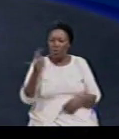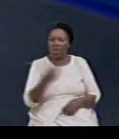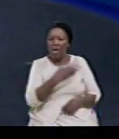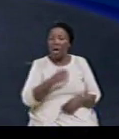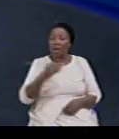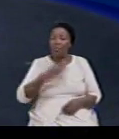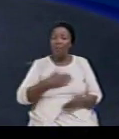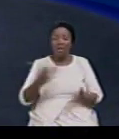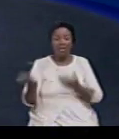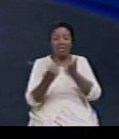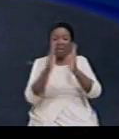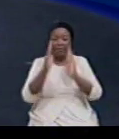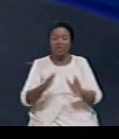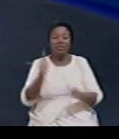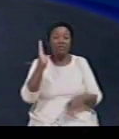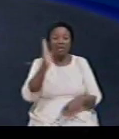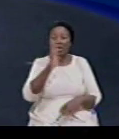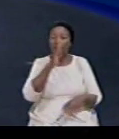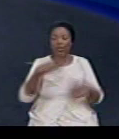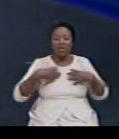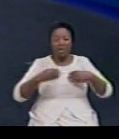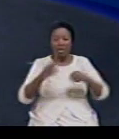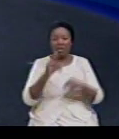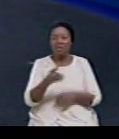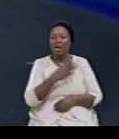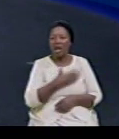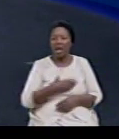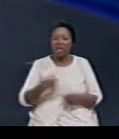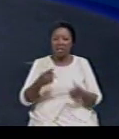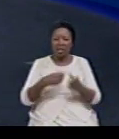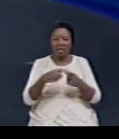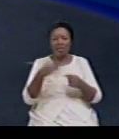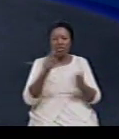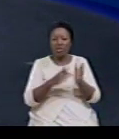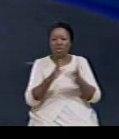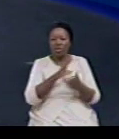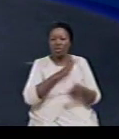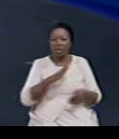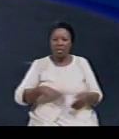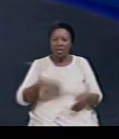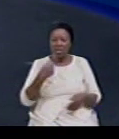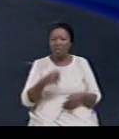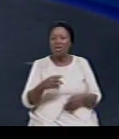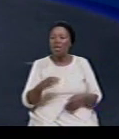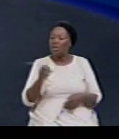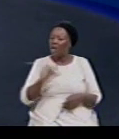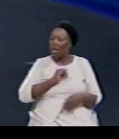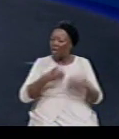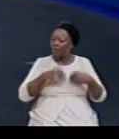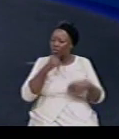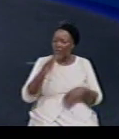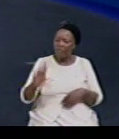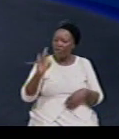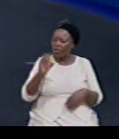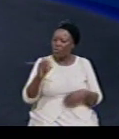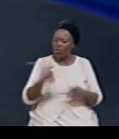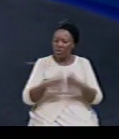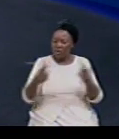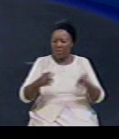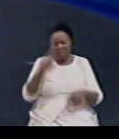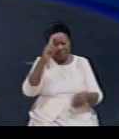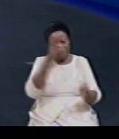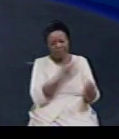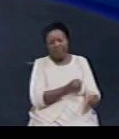my servant shall be healed. And Jesus said, I've not found so great faith, no, not in Israel. And